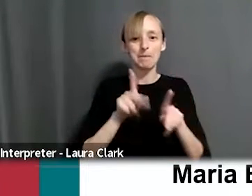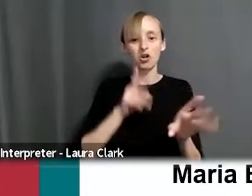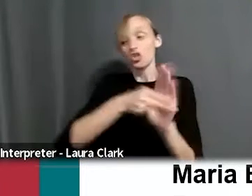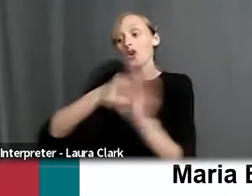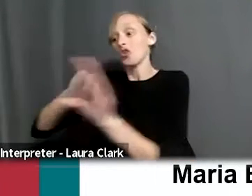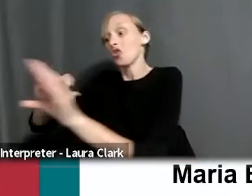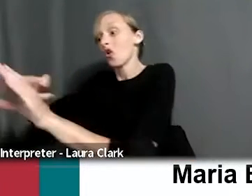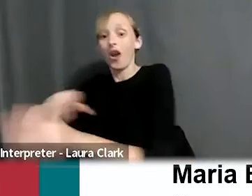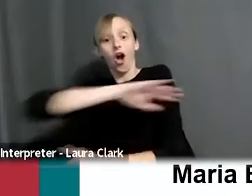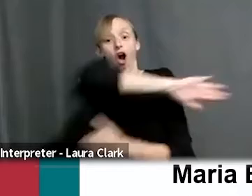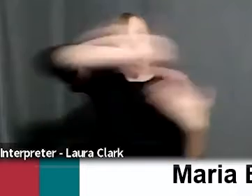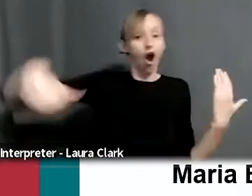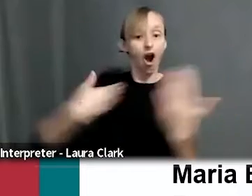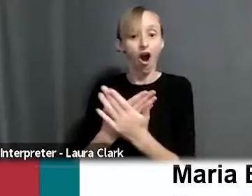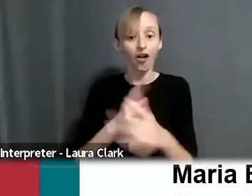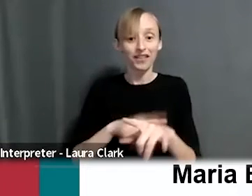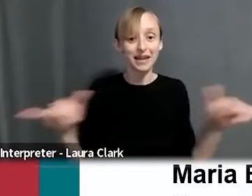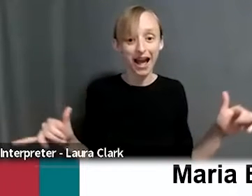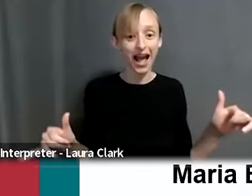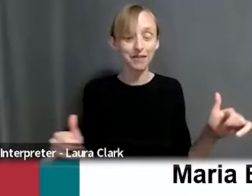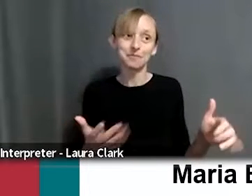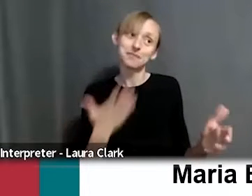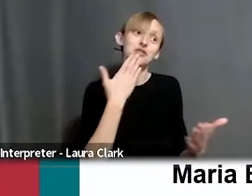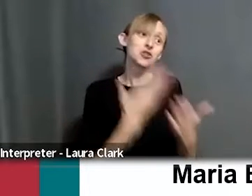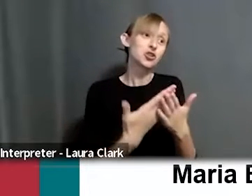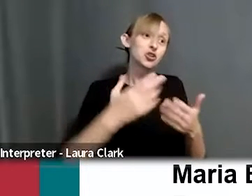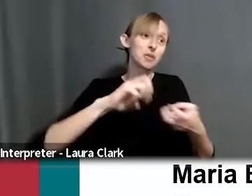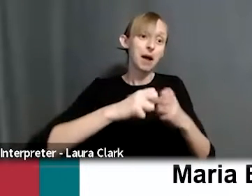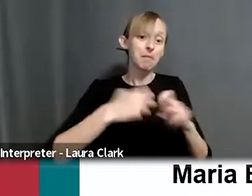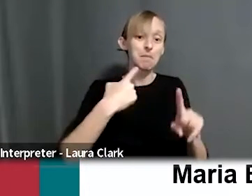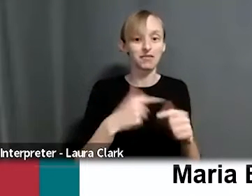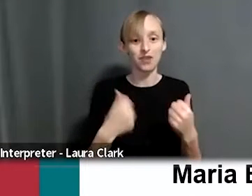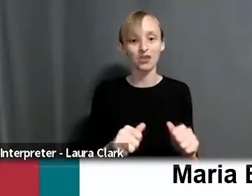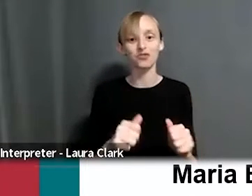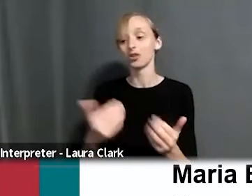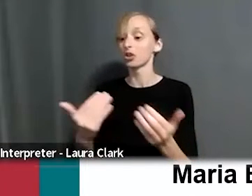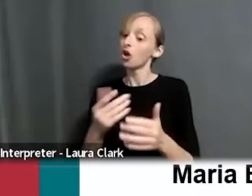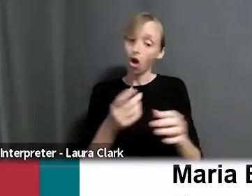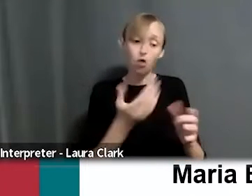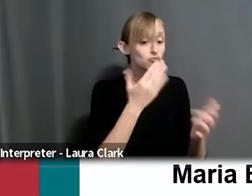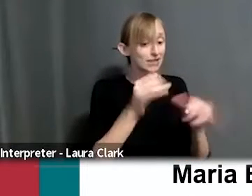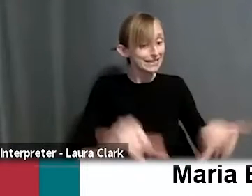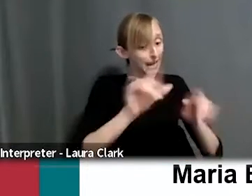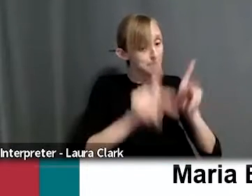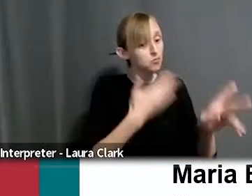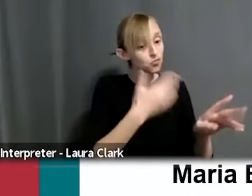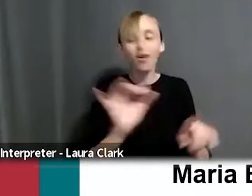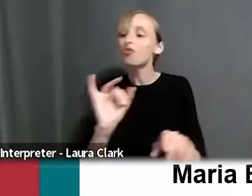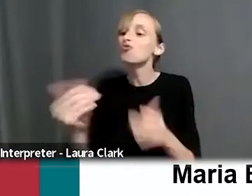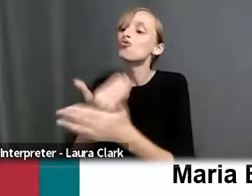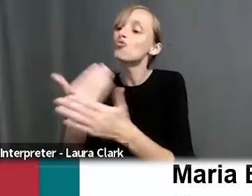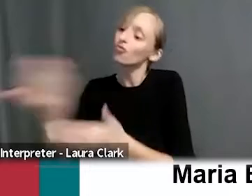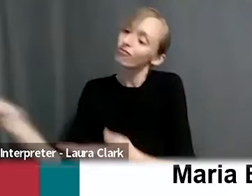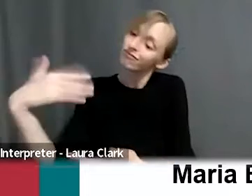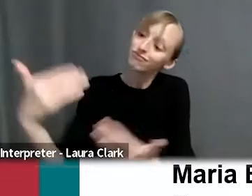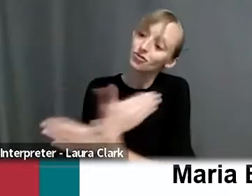play everything all at the same time. So it's a good problem to have, but still, we're always trying to recruit new people. Totally.